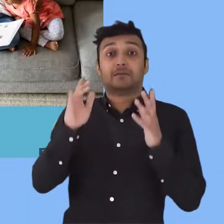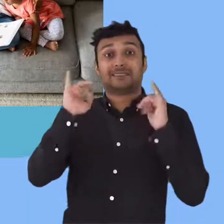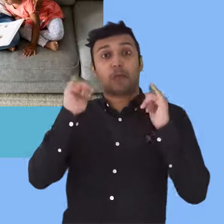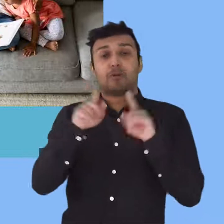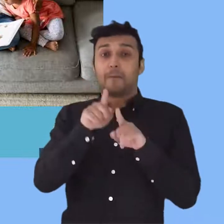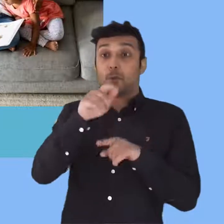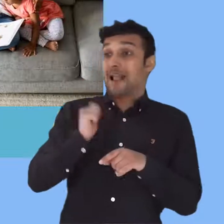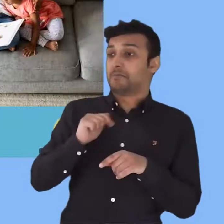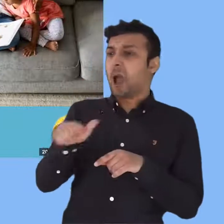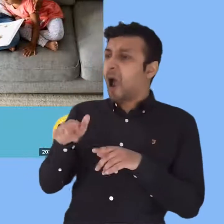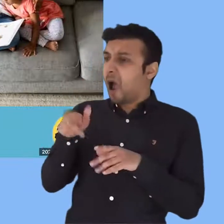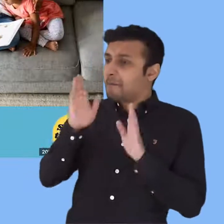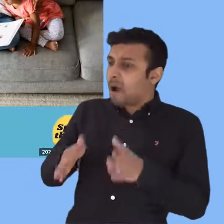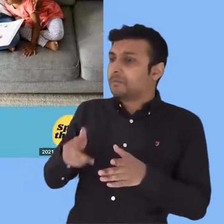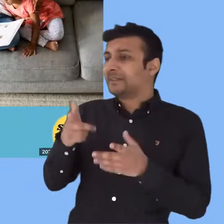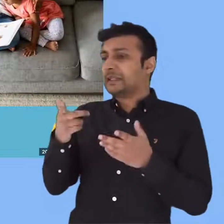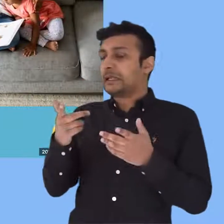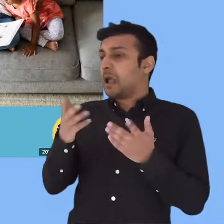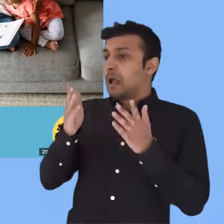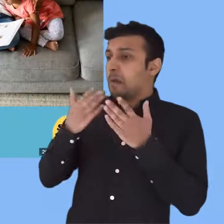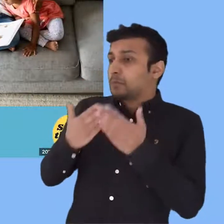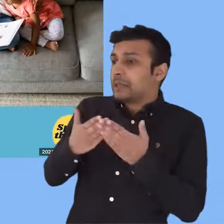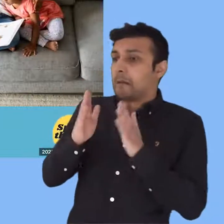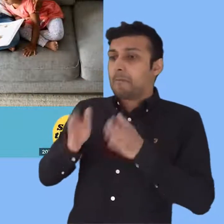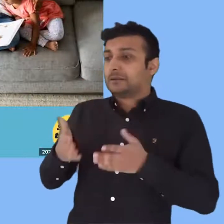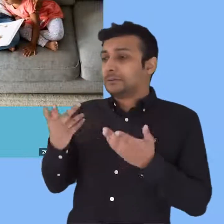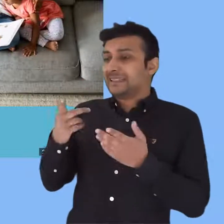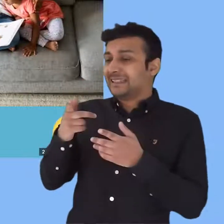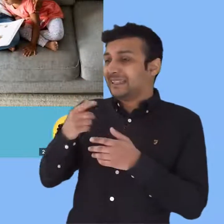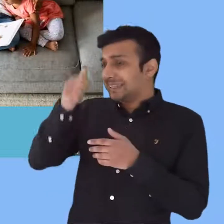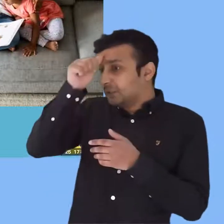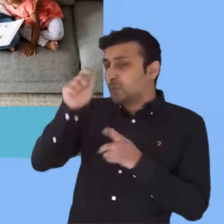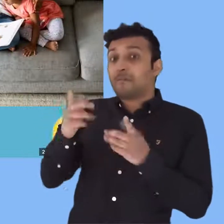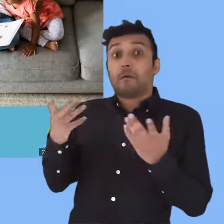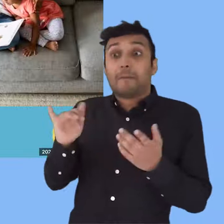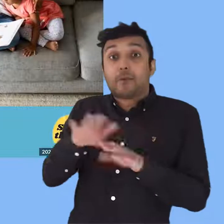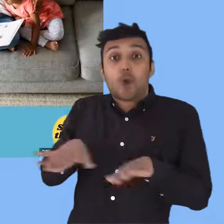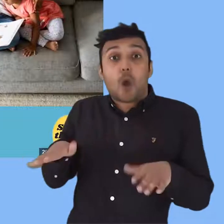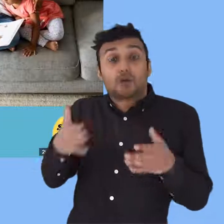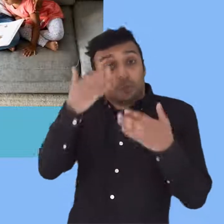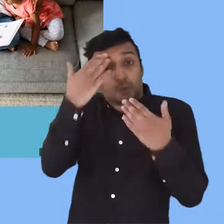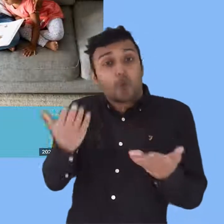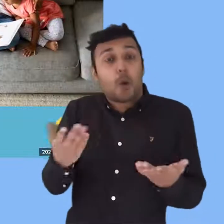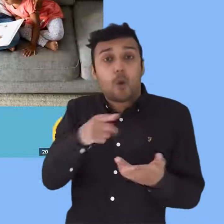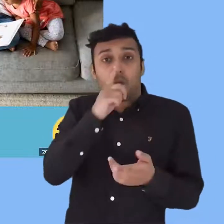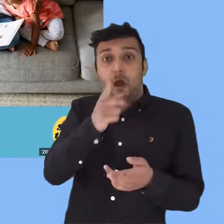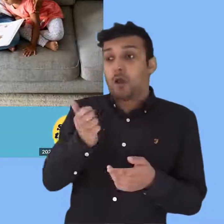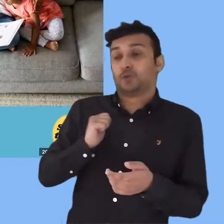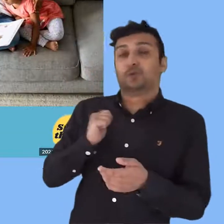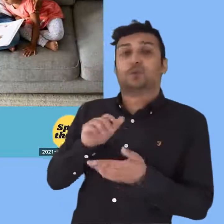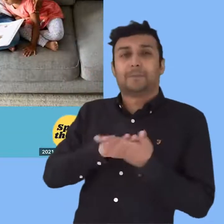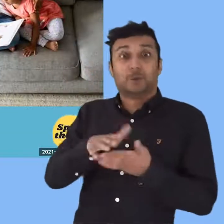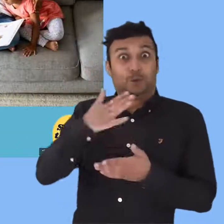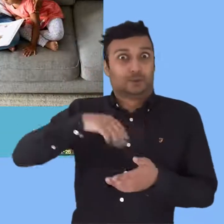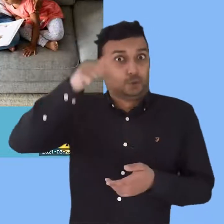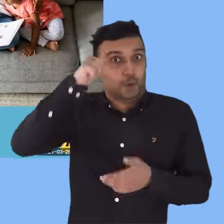the celebrations that you might expect from that heritage. So we need to kind of we need to know these things. We